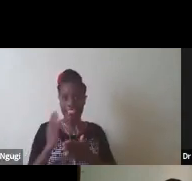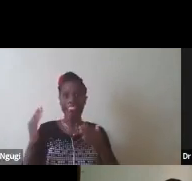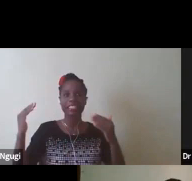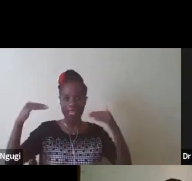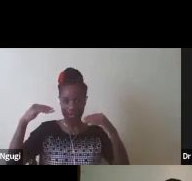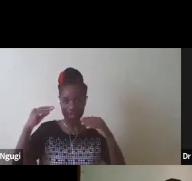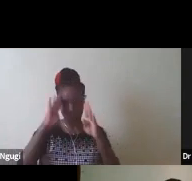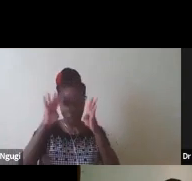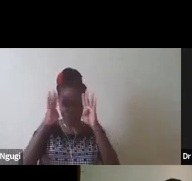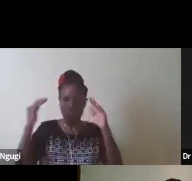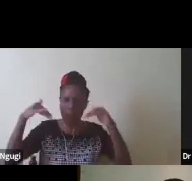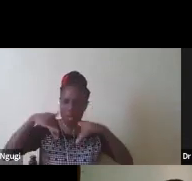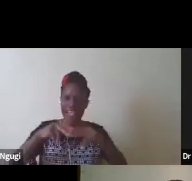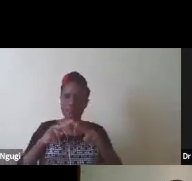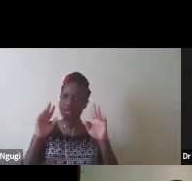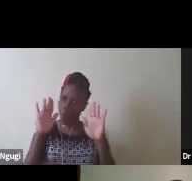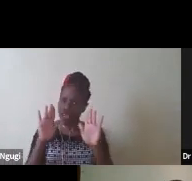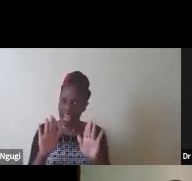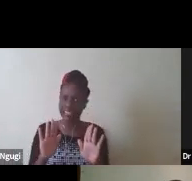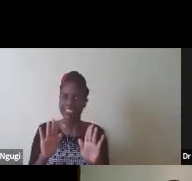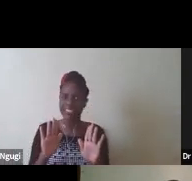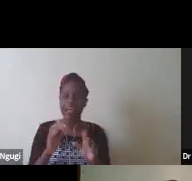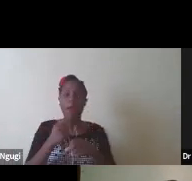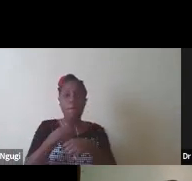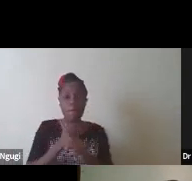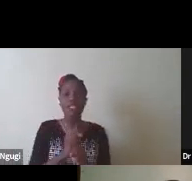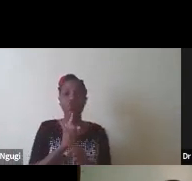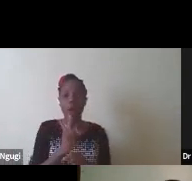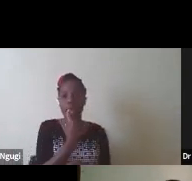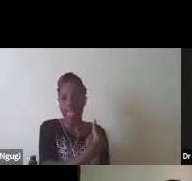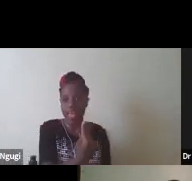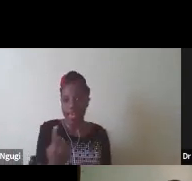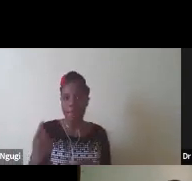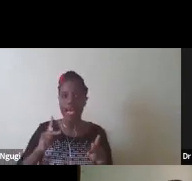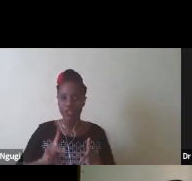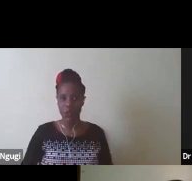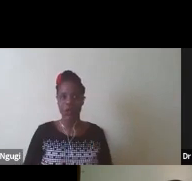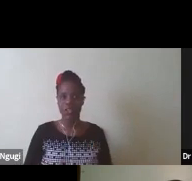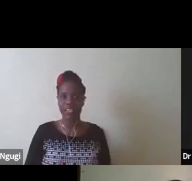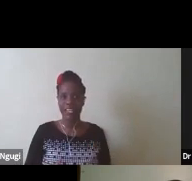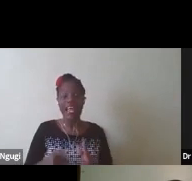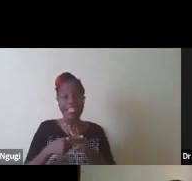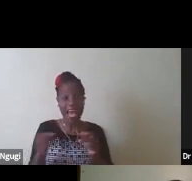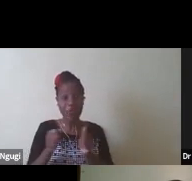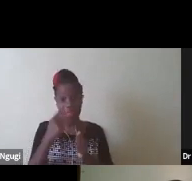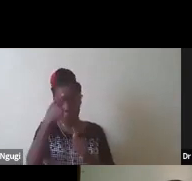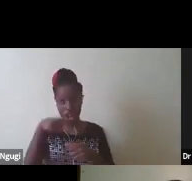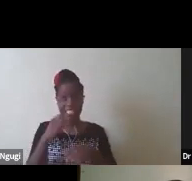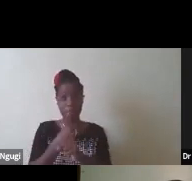yeah. Making sure that every single person, starting with the